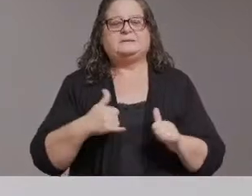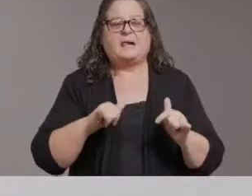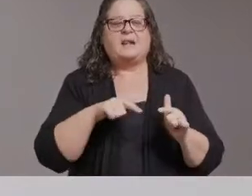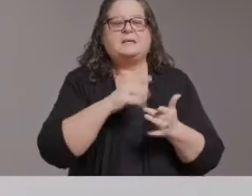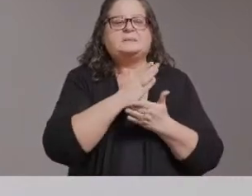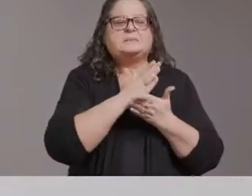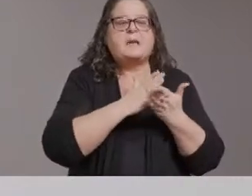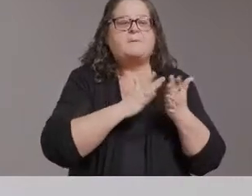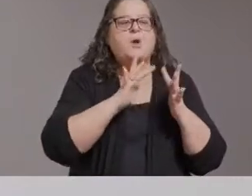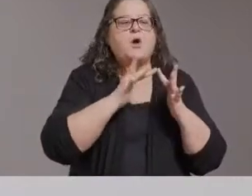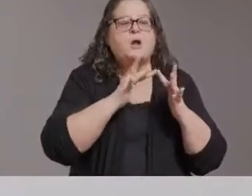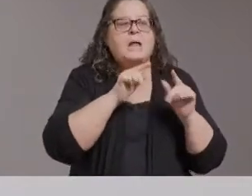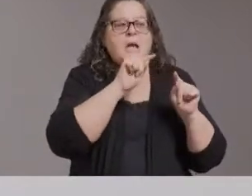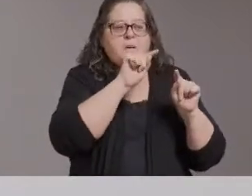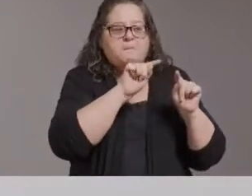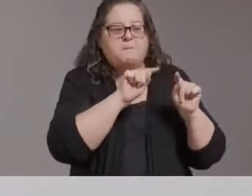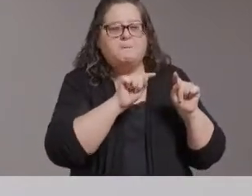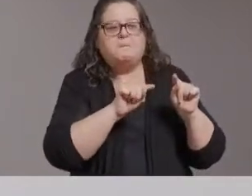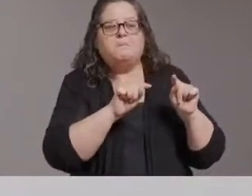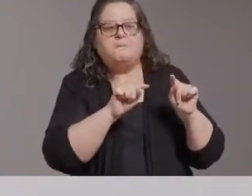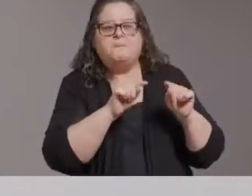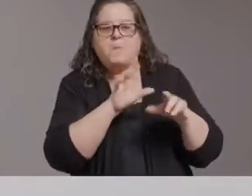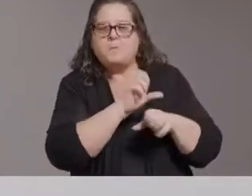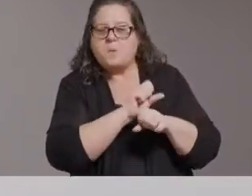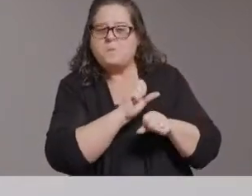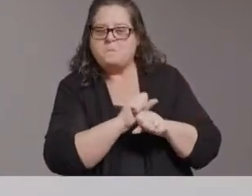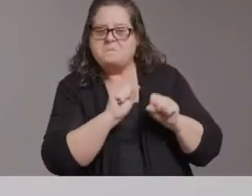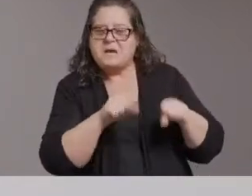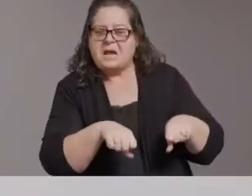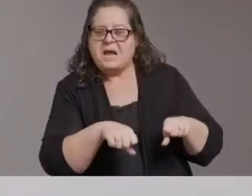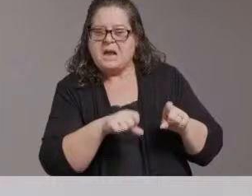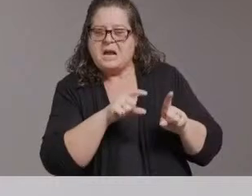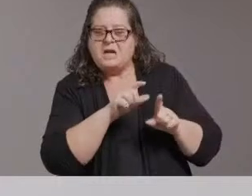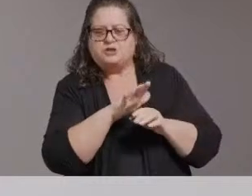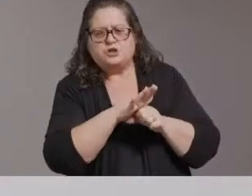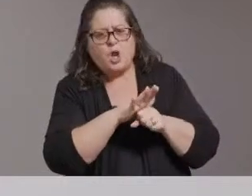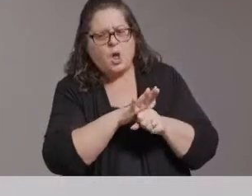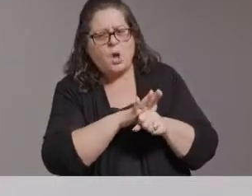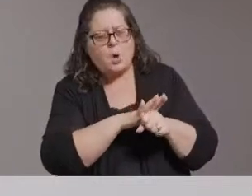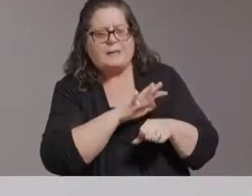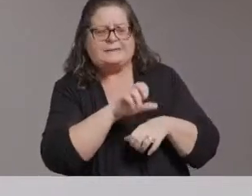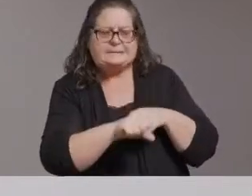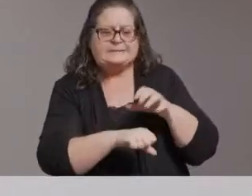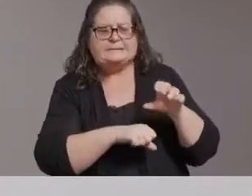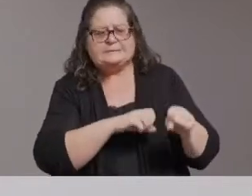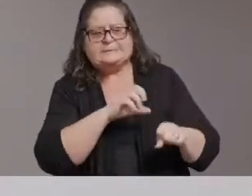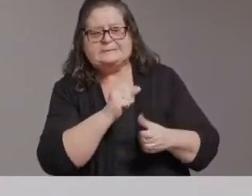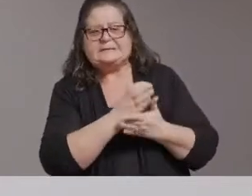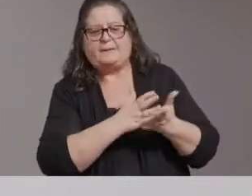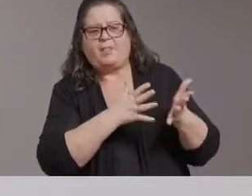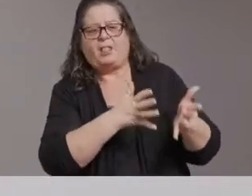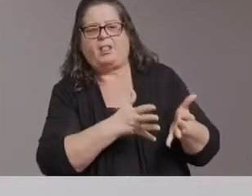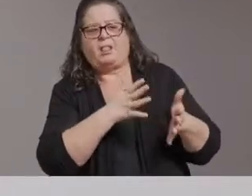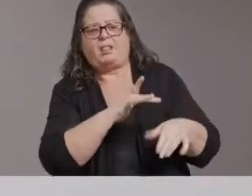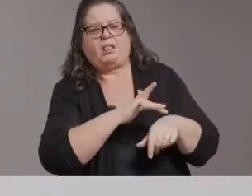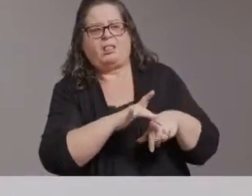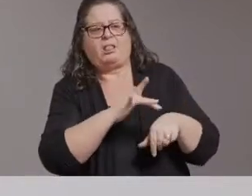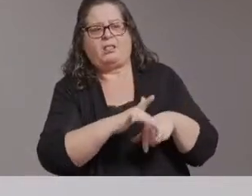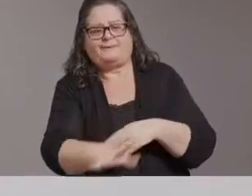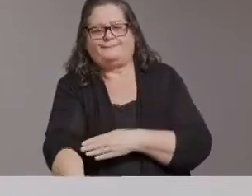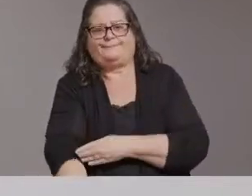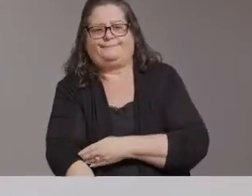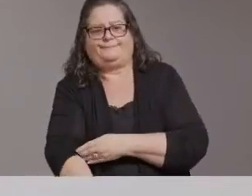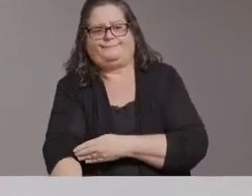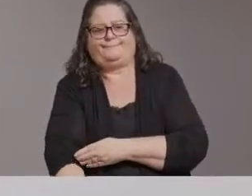those appointments to fill. And people, some of the last ones remaining were the middle of the night at State Farm. So,